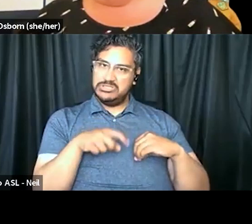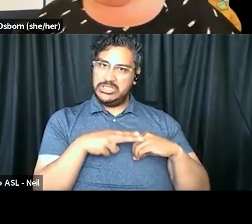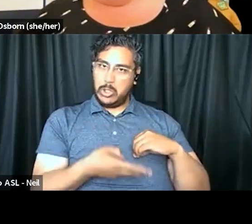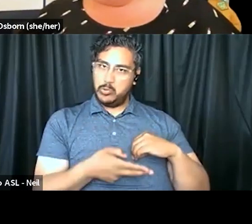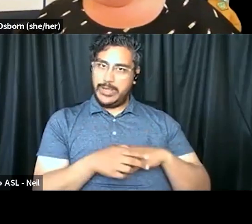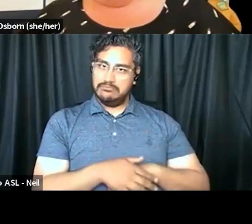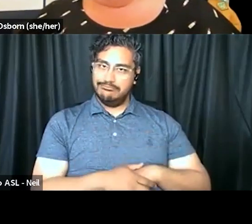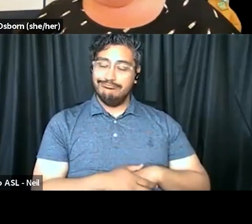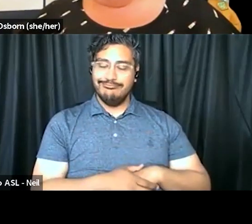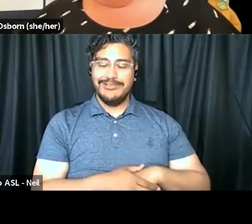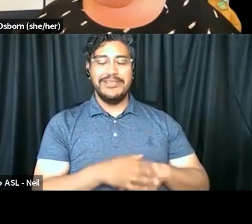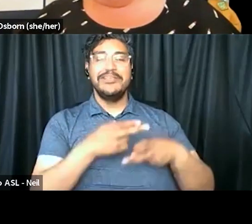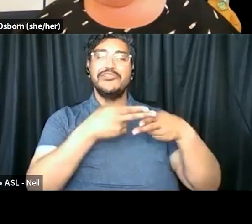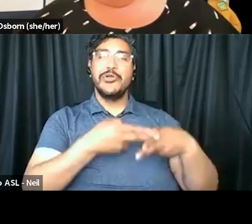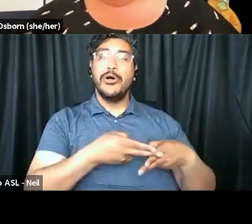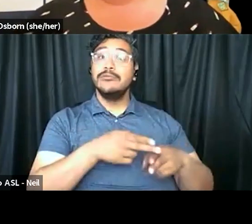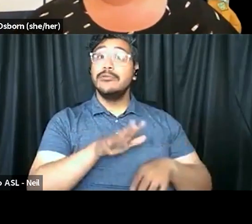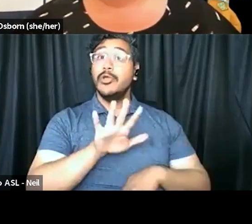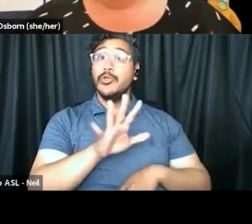It's called Your Mother is Hungry.